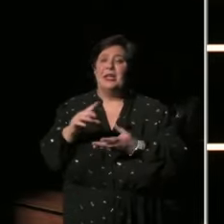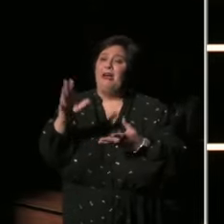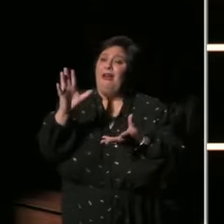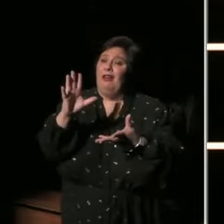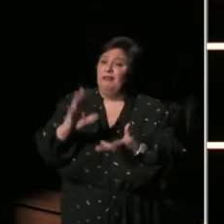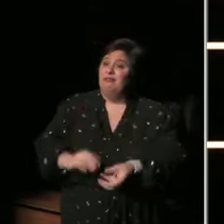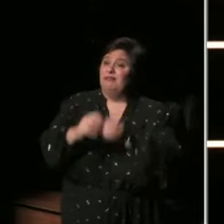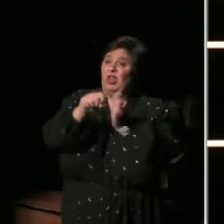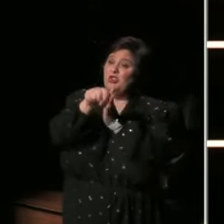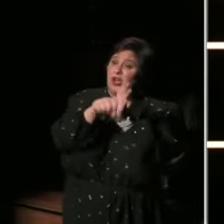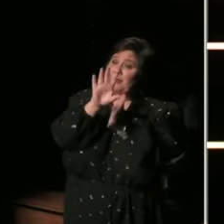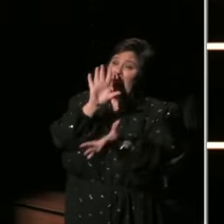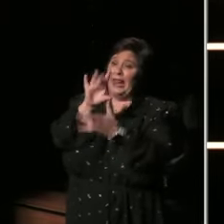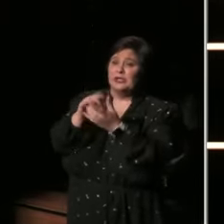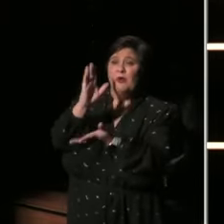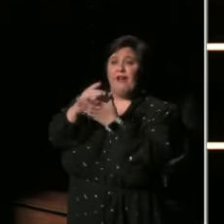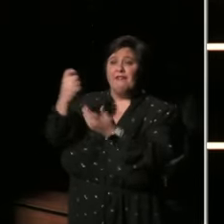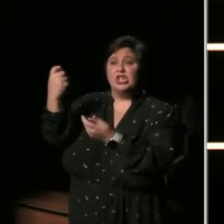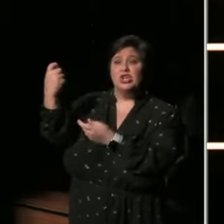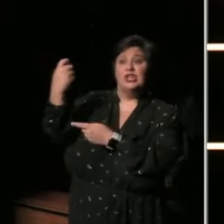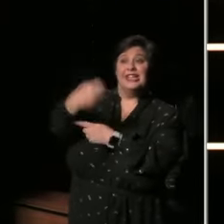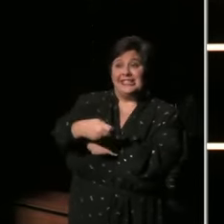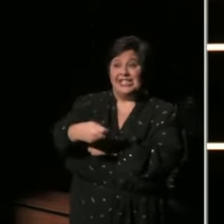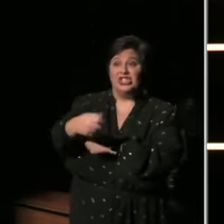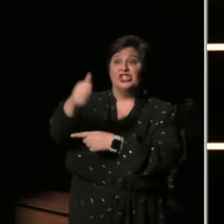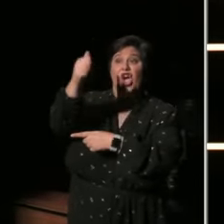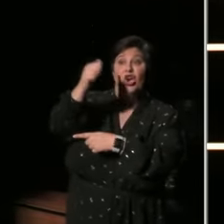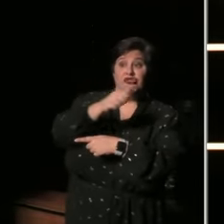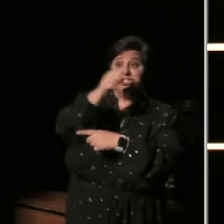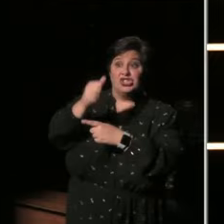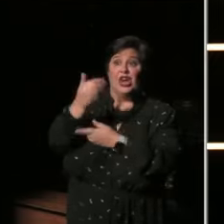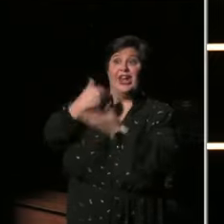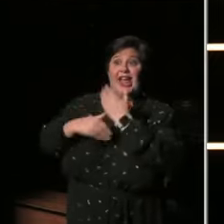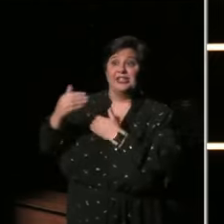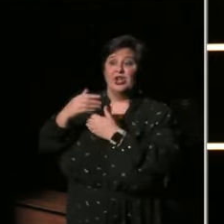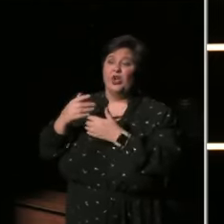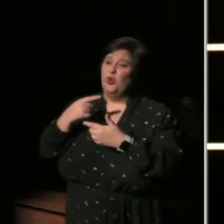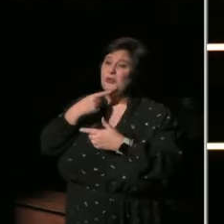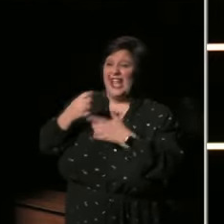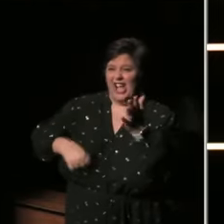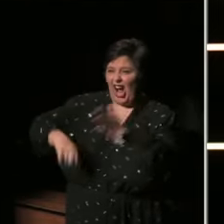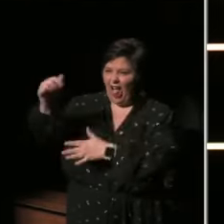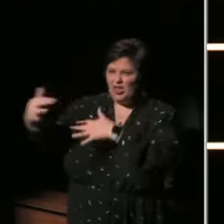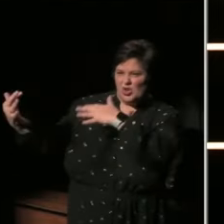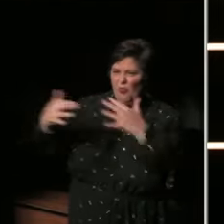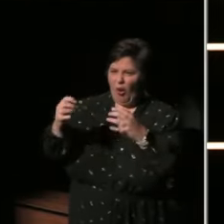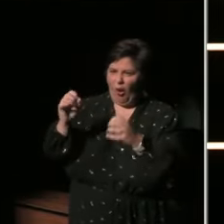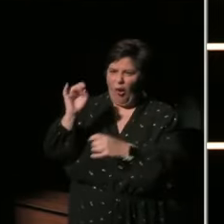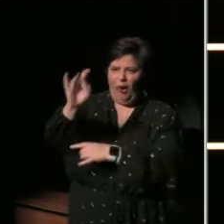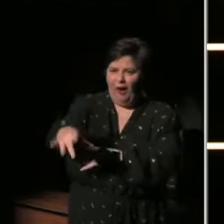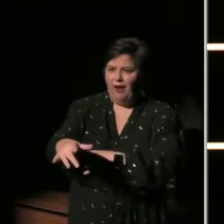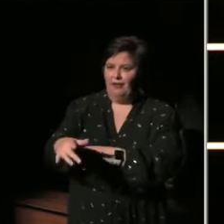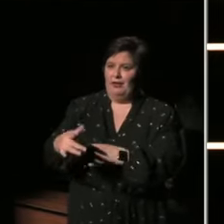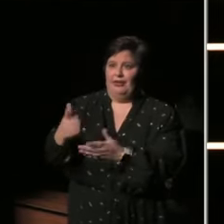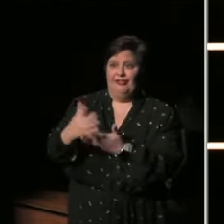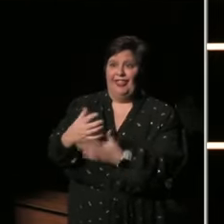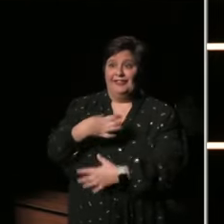making a documentary about a very litigious Christian nationalist who shouts culture war at the drop of a hat is